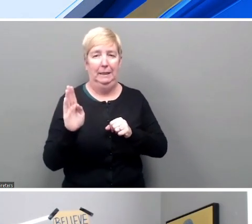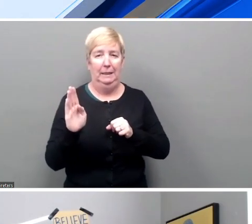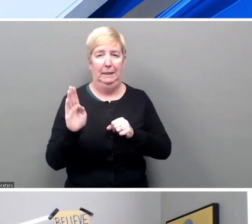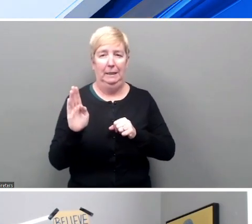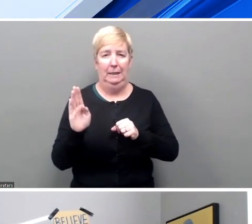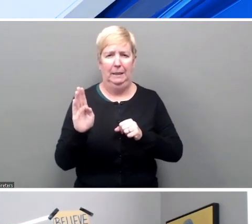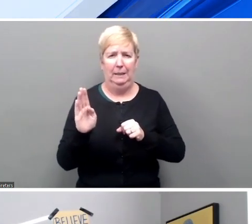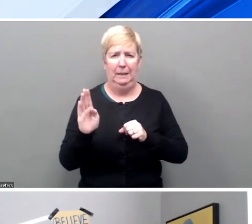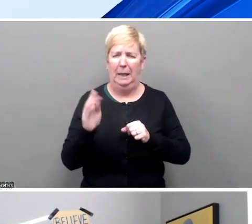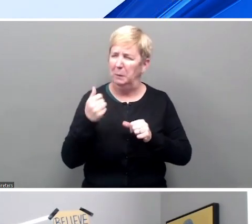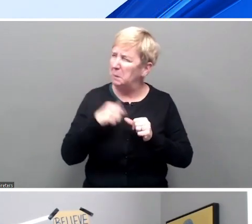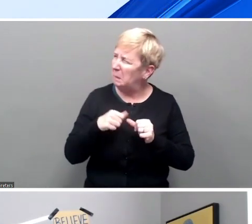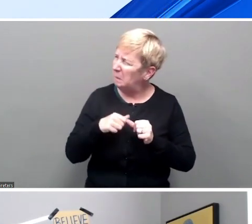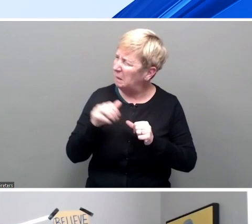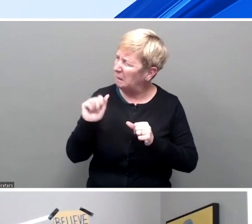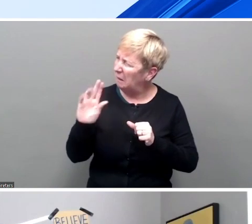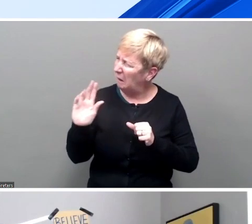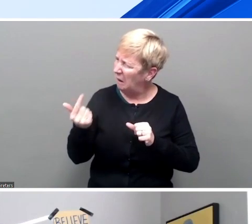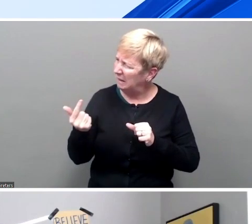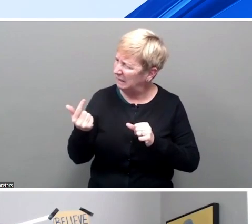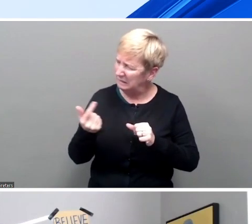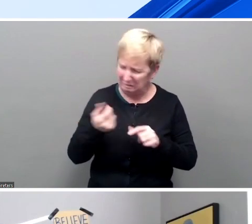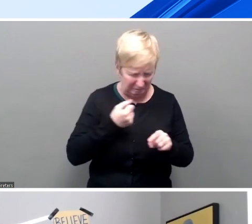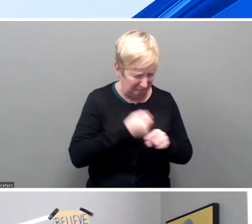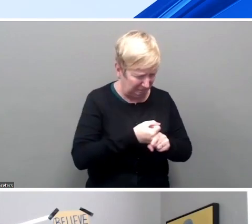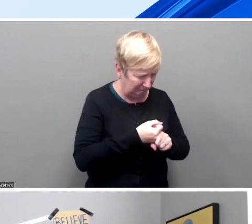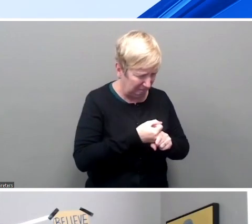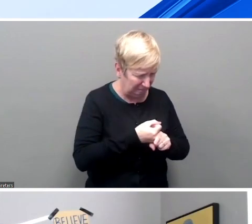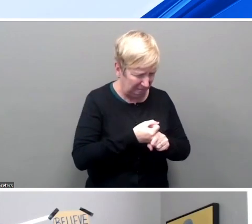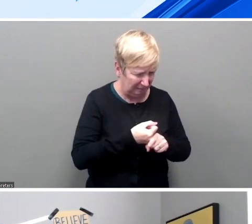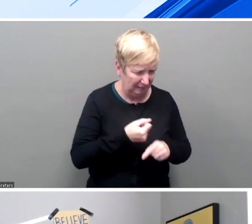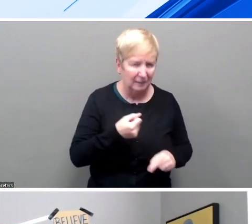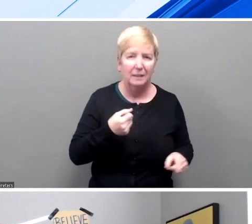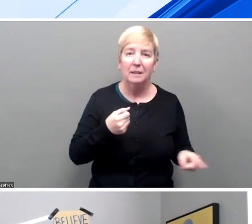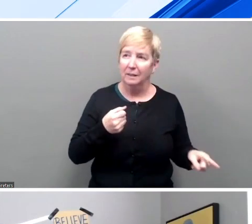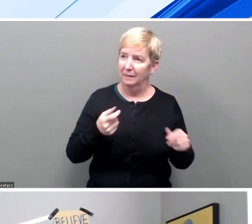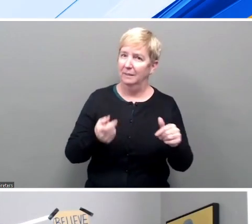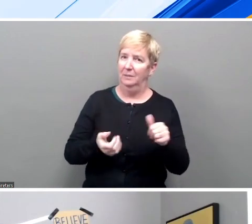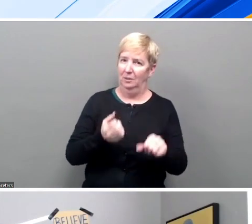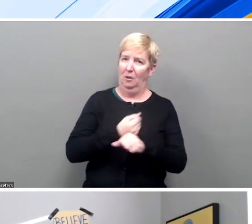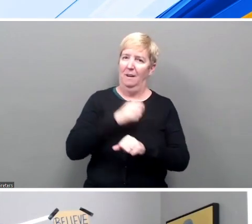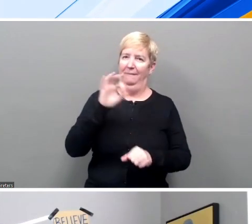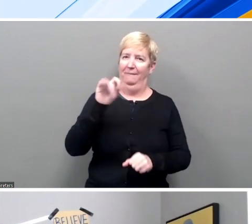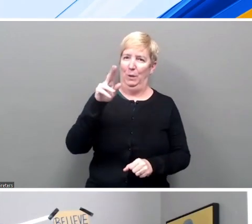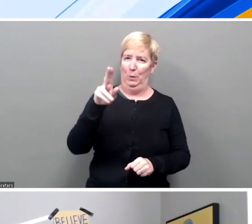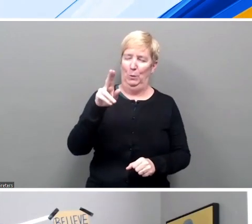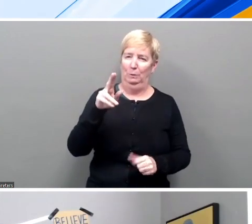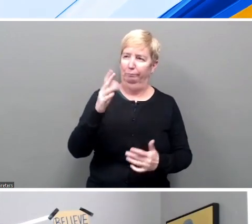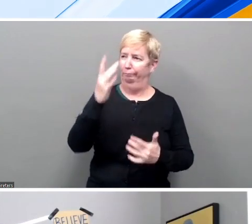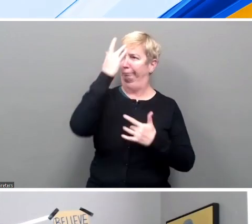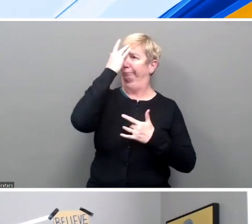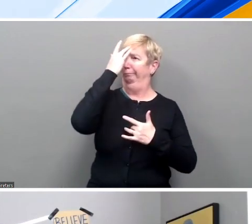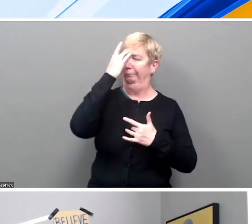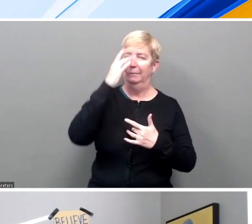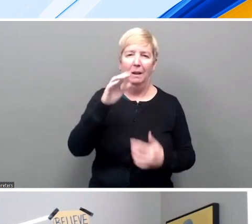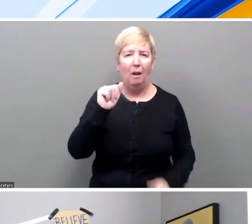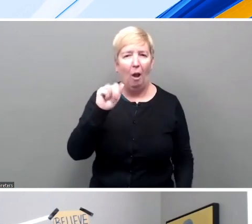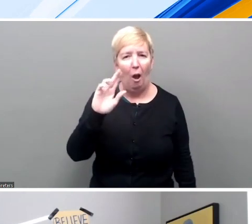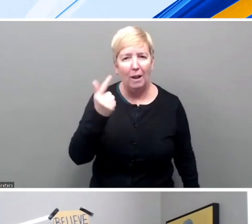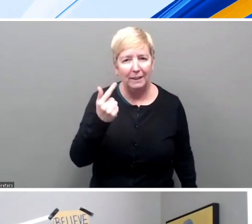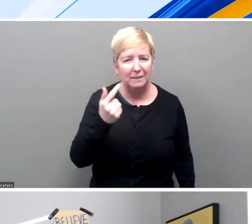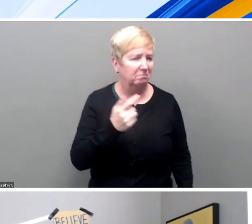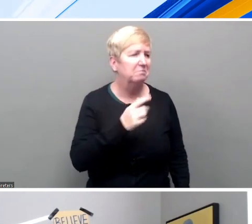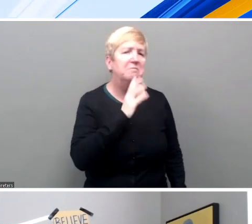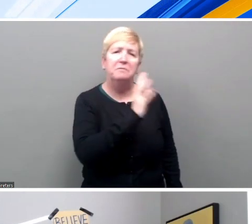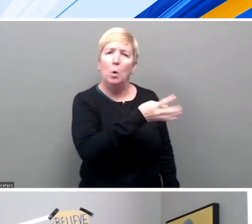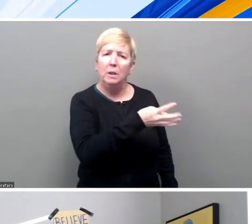I remember it was in August. I think it might have been this year in August. Got influenza B, and he's in his 40s, and he had